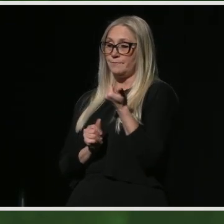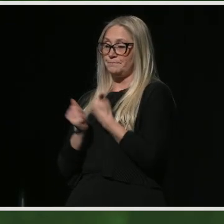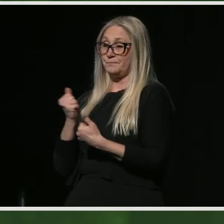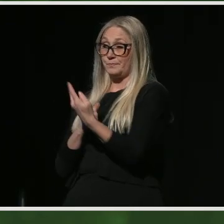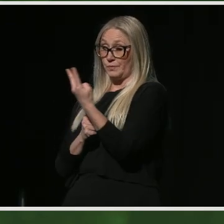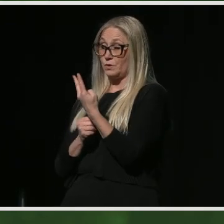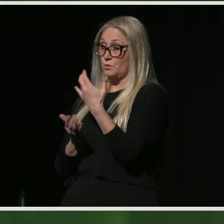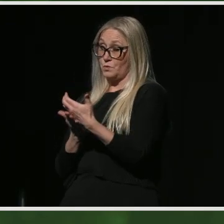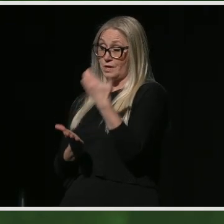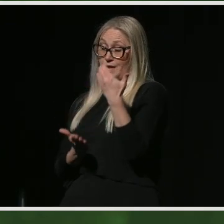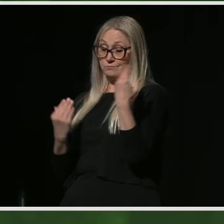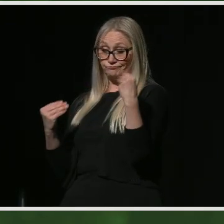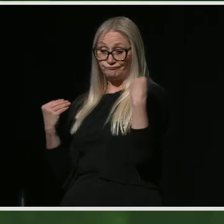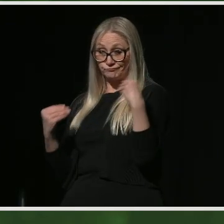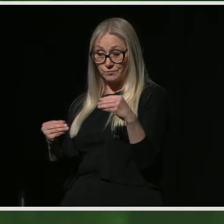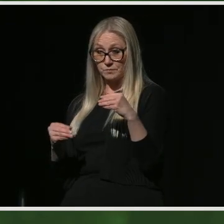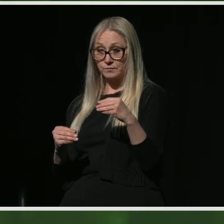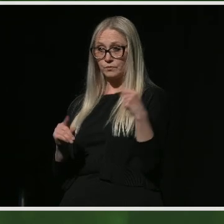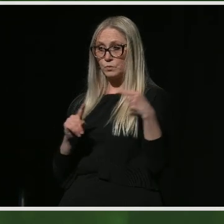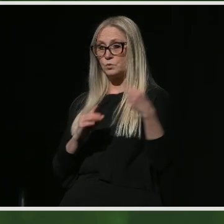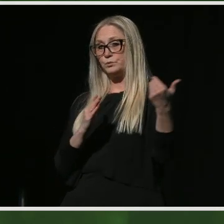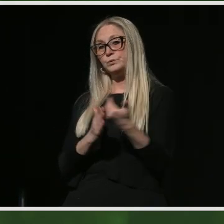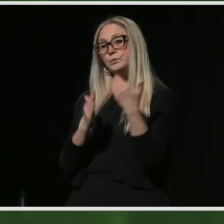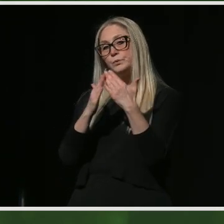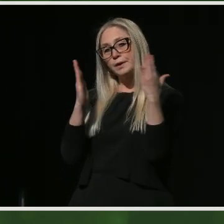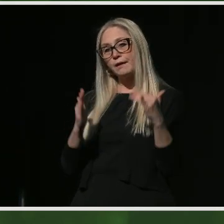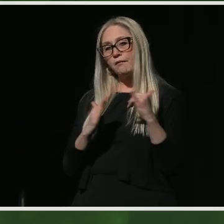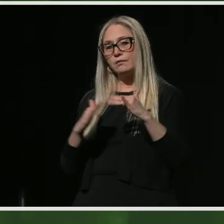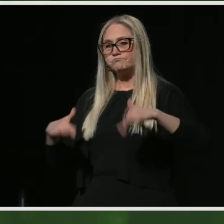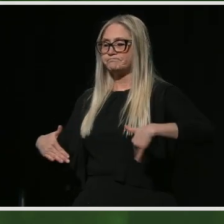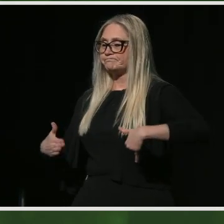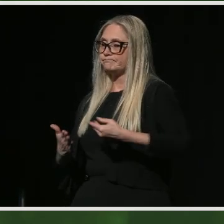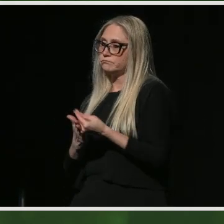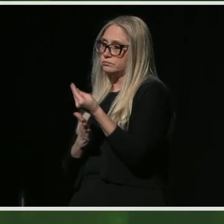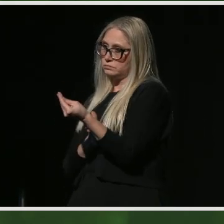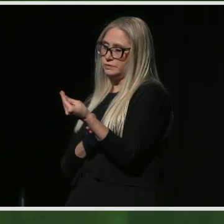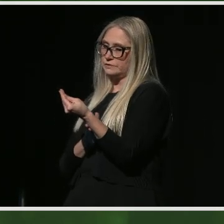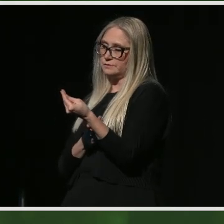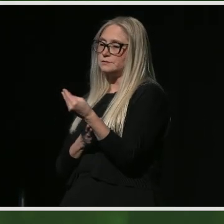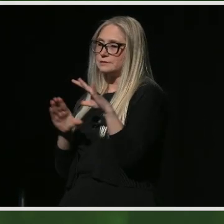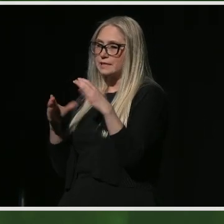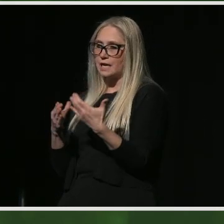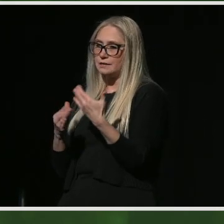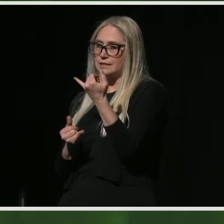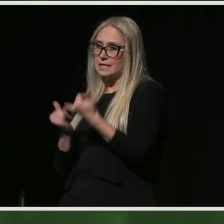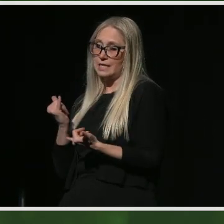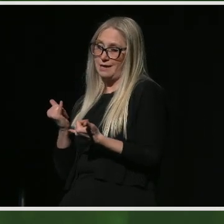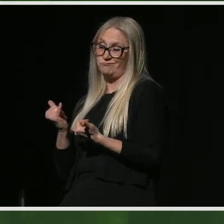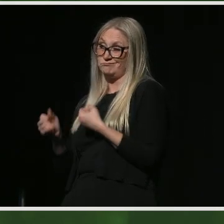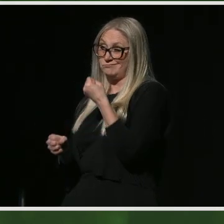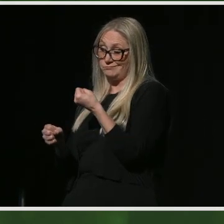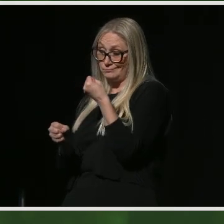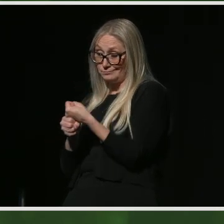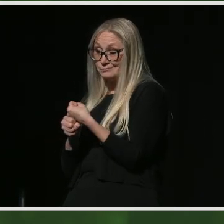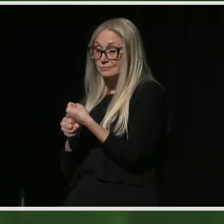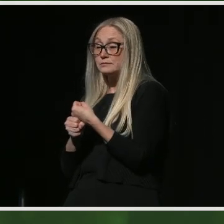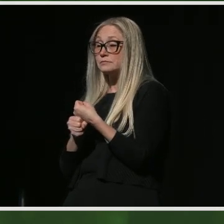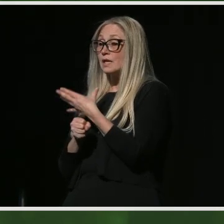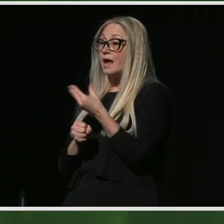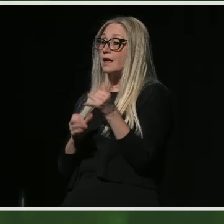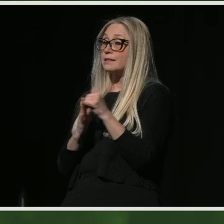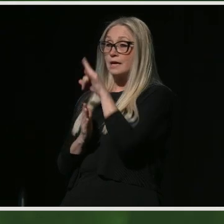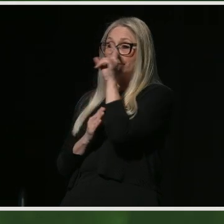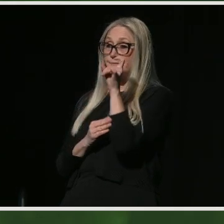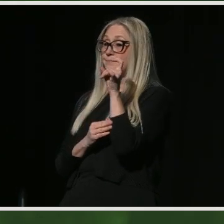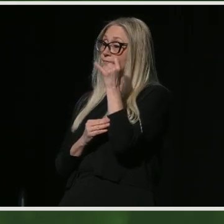of Whipnotic sold is to a new household that hasn't purchased the category in the past 52 weeks. And that's because instead